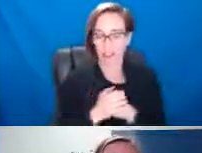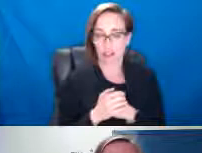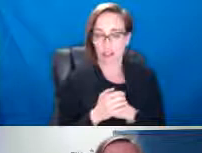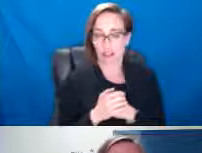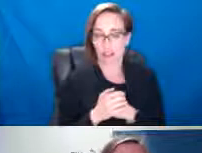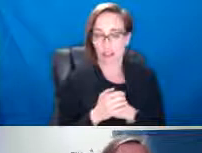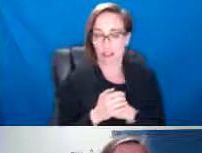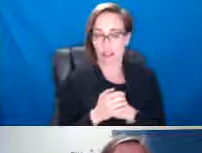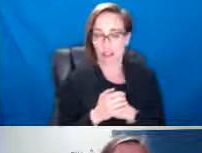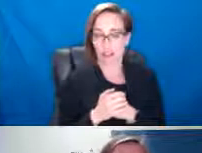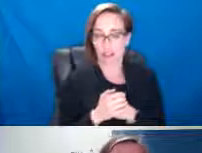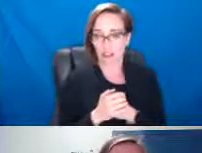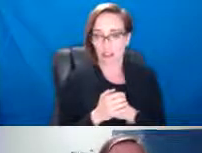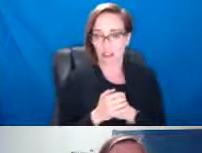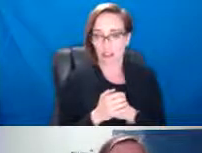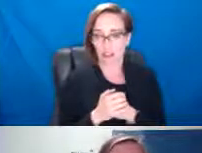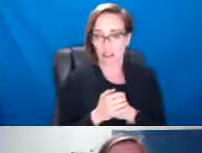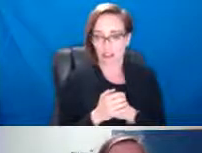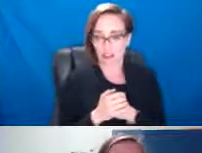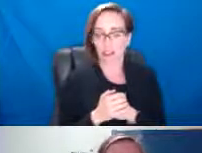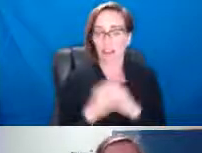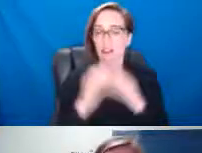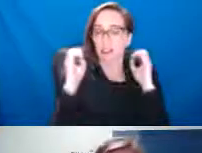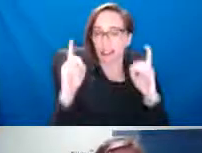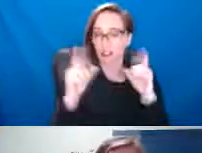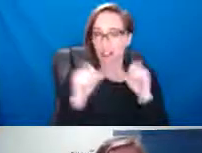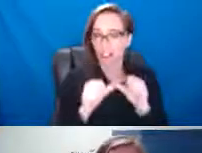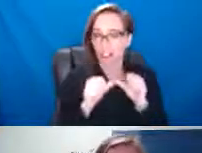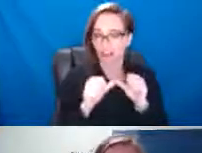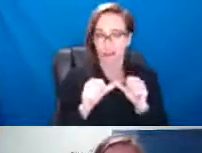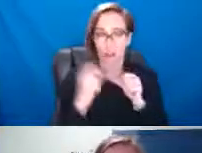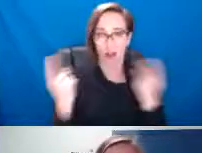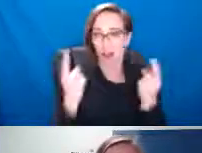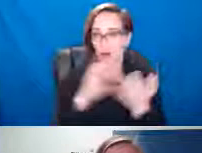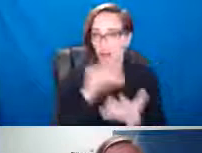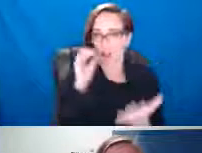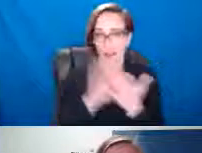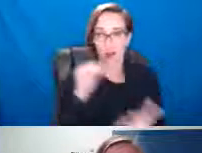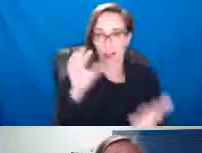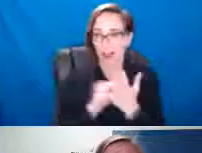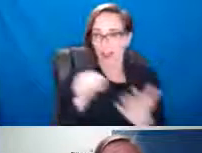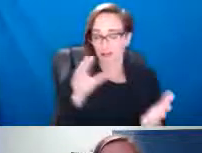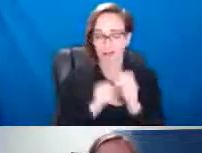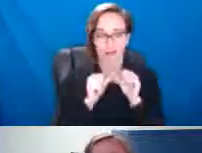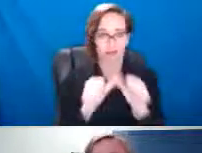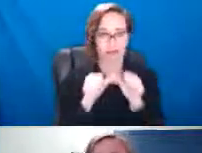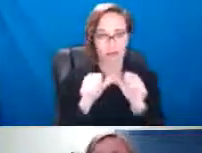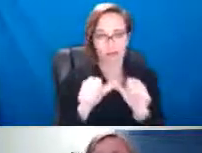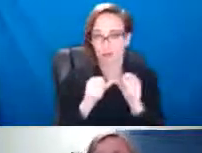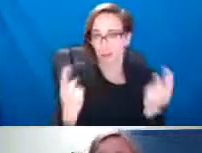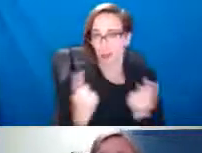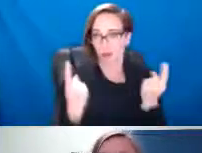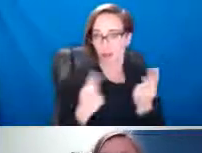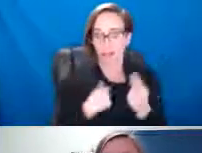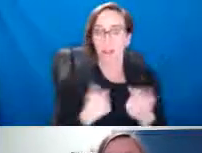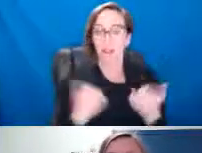years, our education is ongoing. And I feel that I'm going to be showing